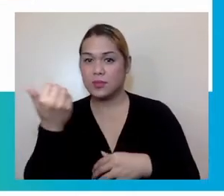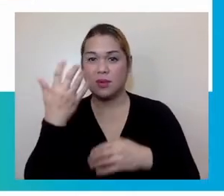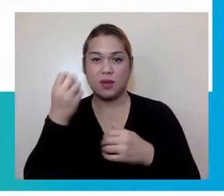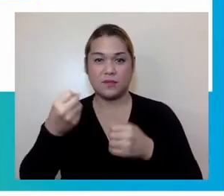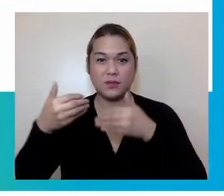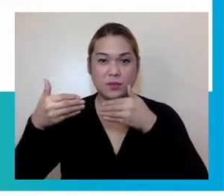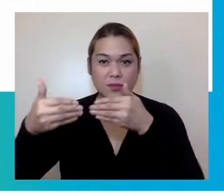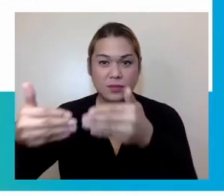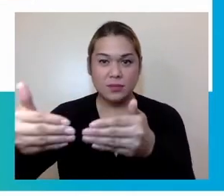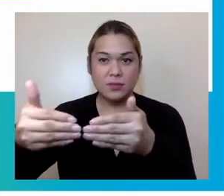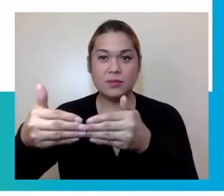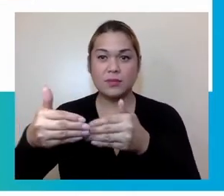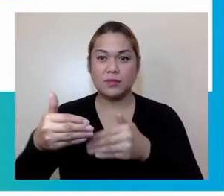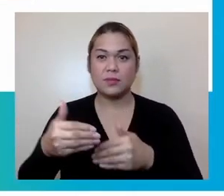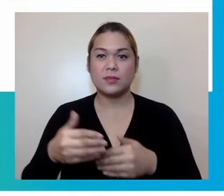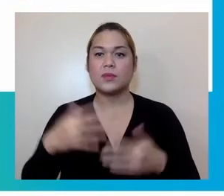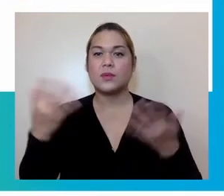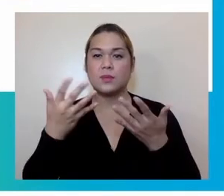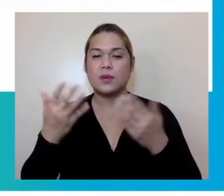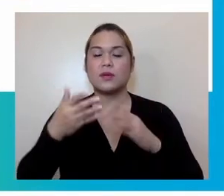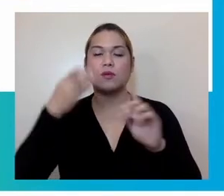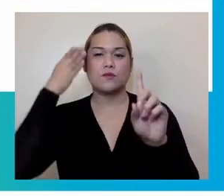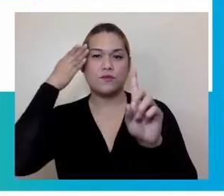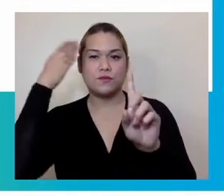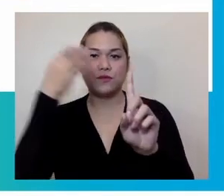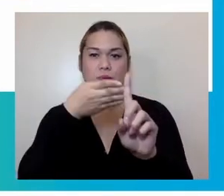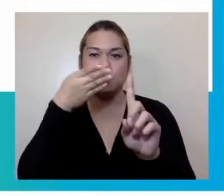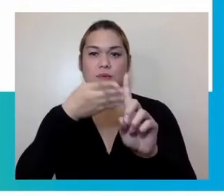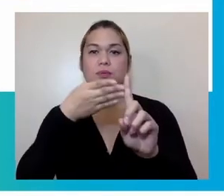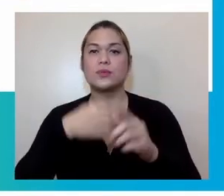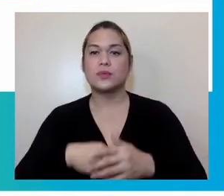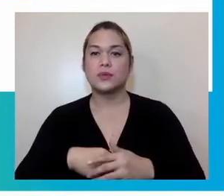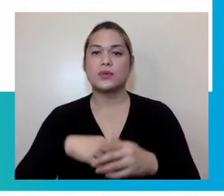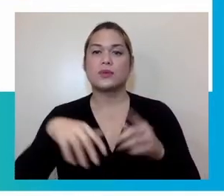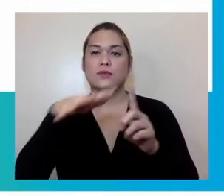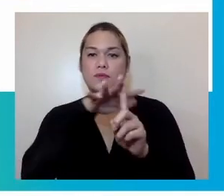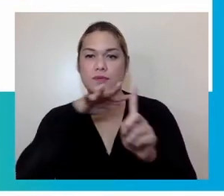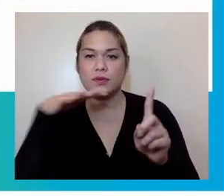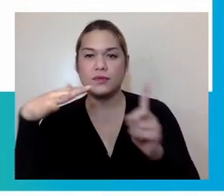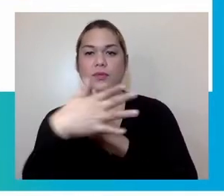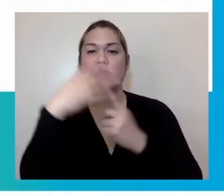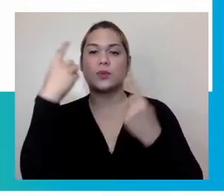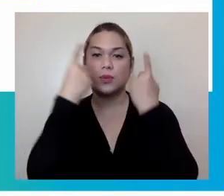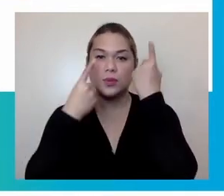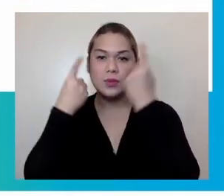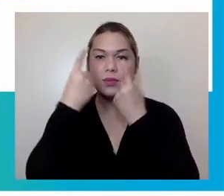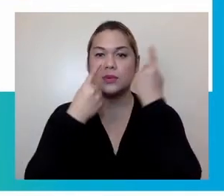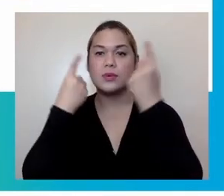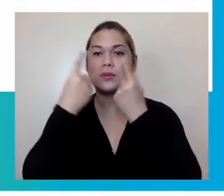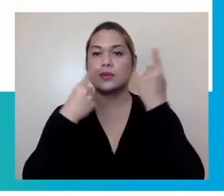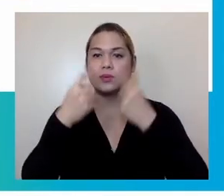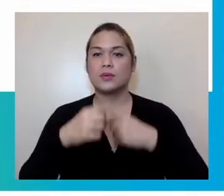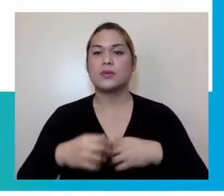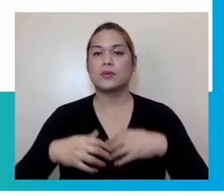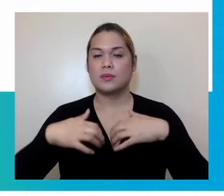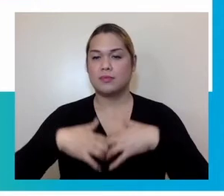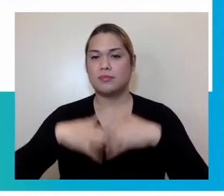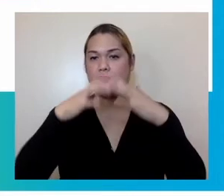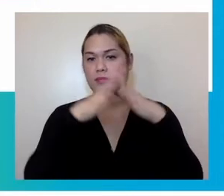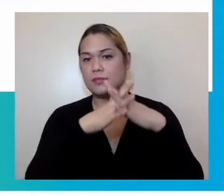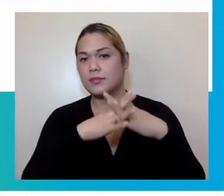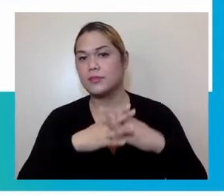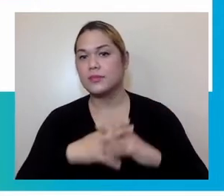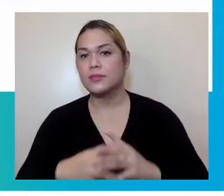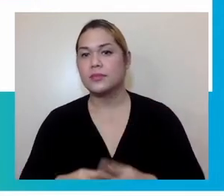recovery. So I'm really pleased we have many great panellists from the region to talk about different aspects of the